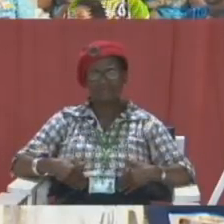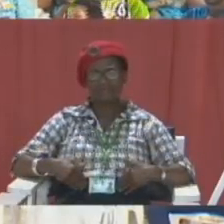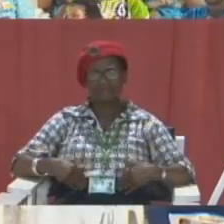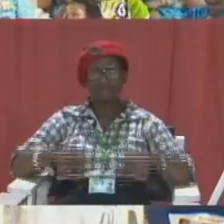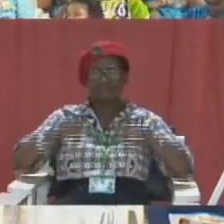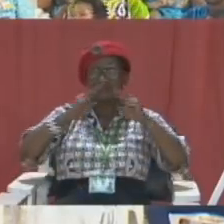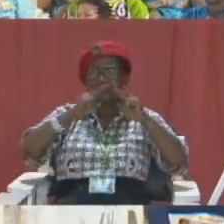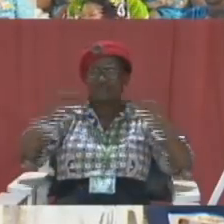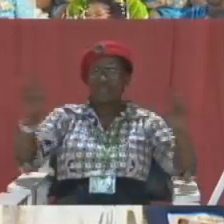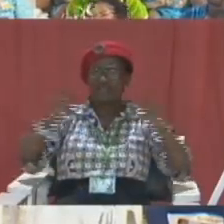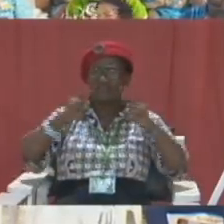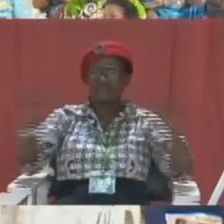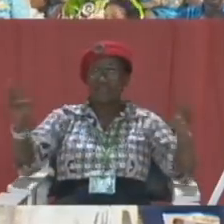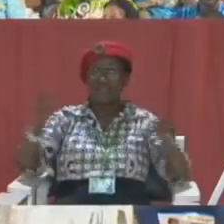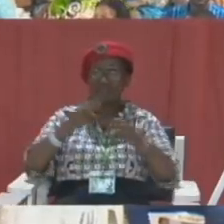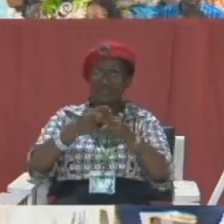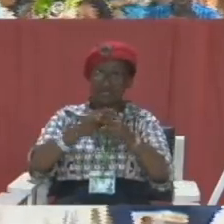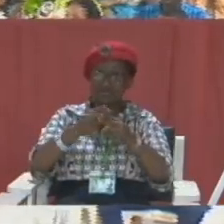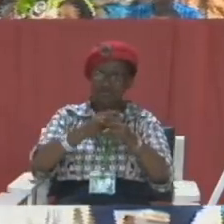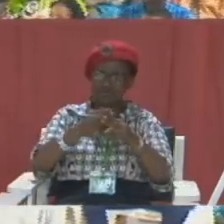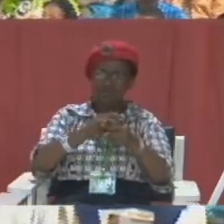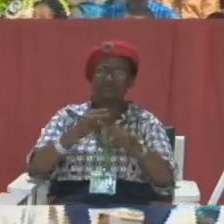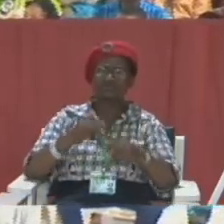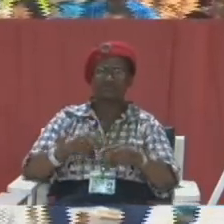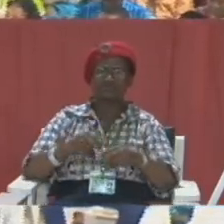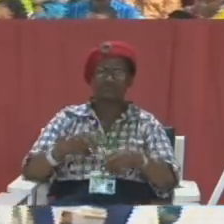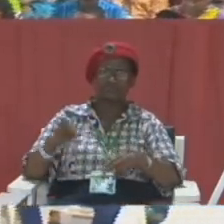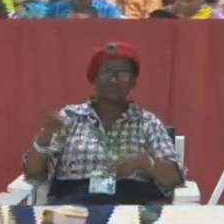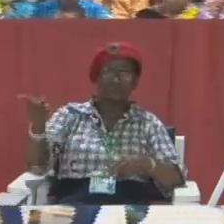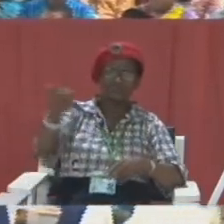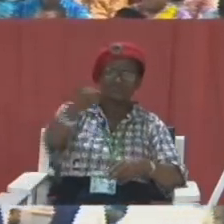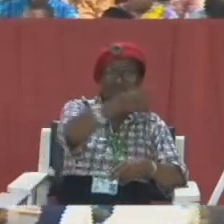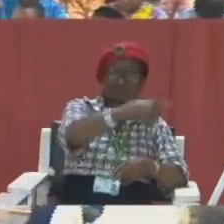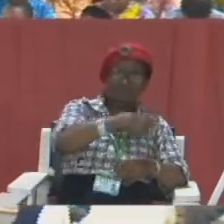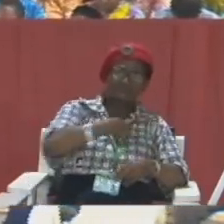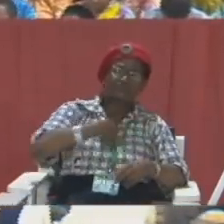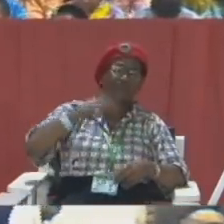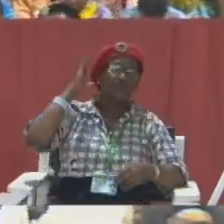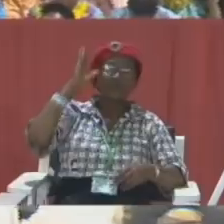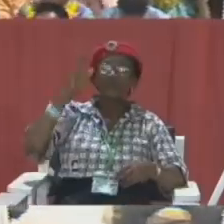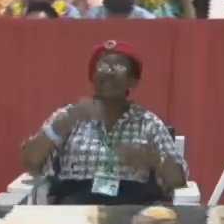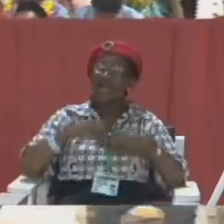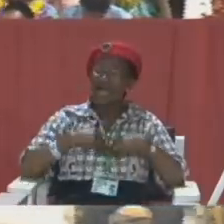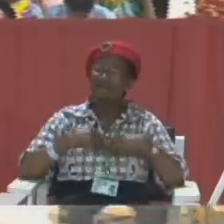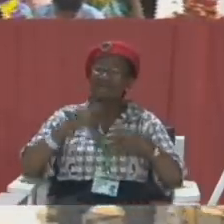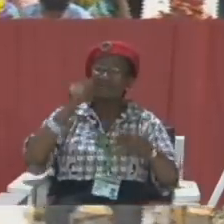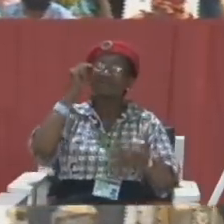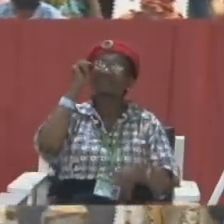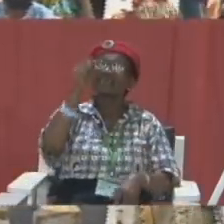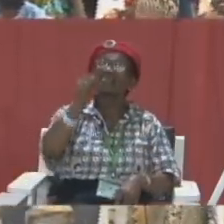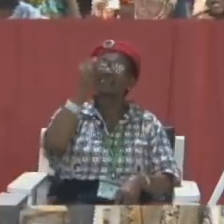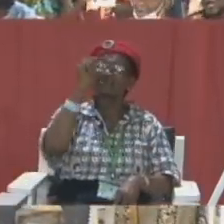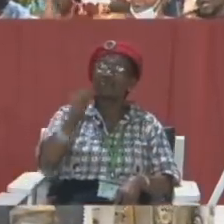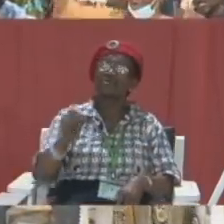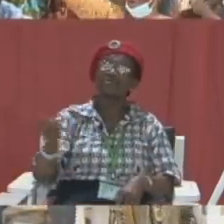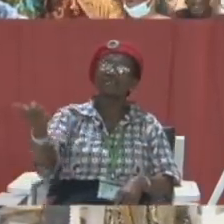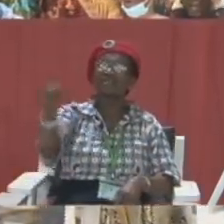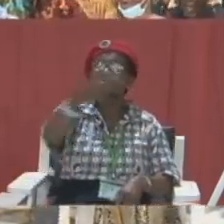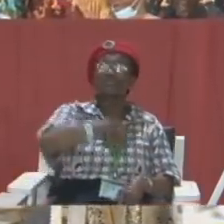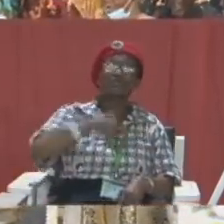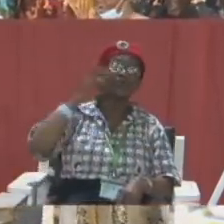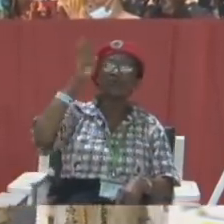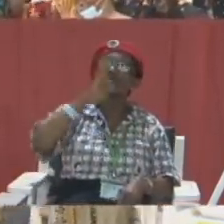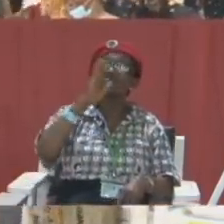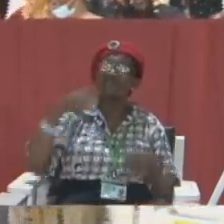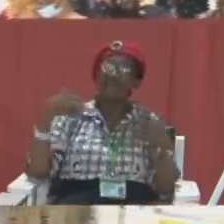Very, very soon. Like, you know. You will have testimonies you'll be afraid to share. Amen. You